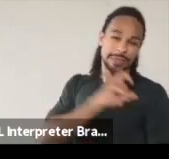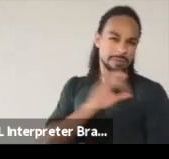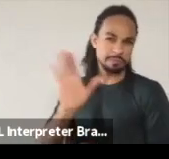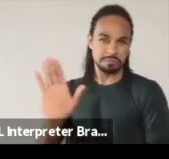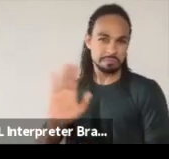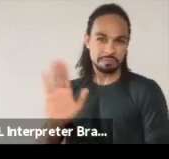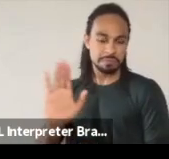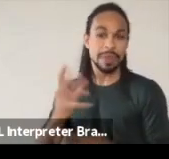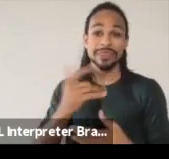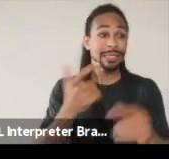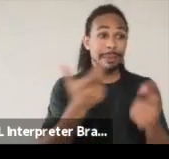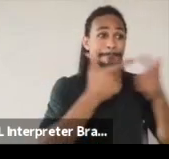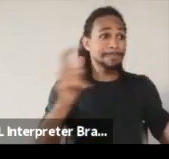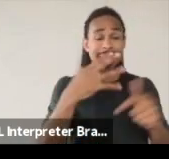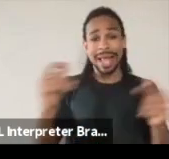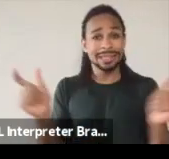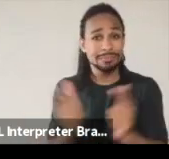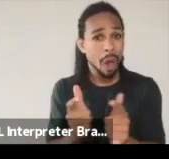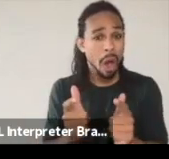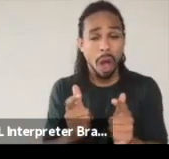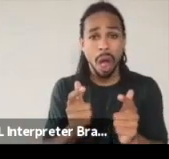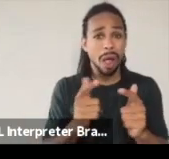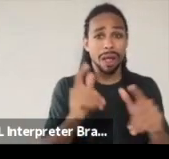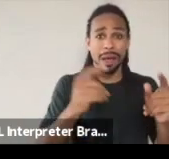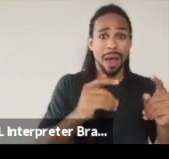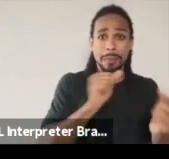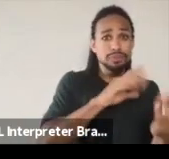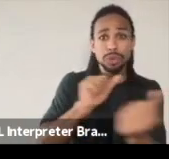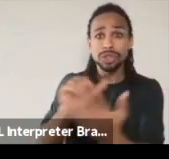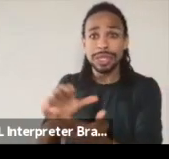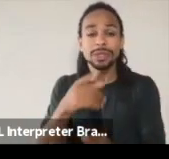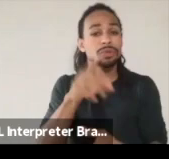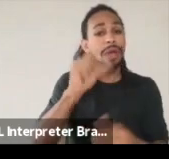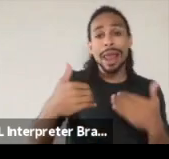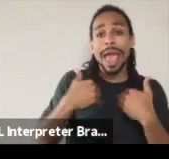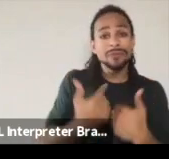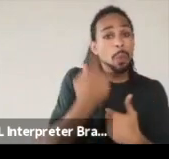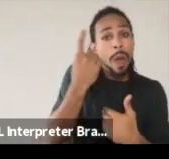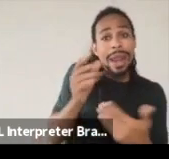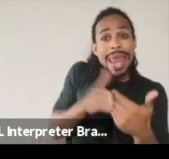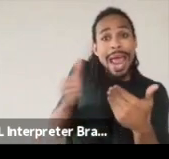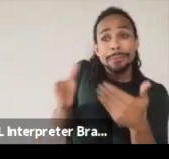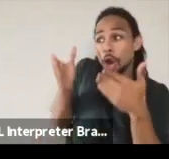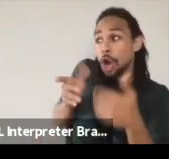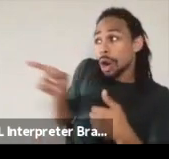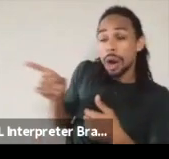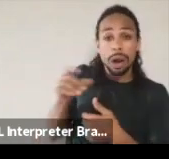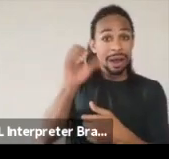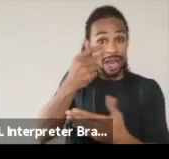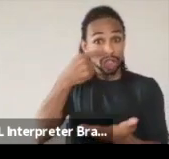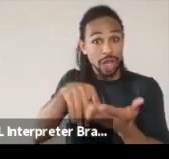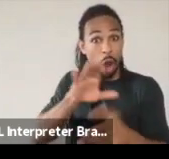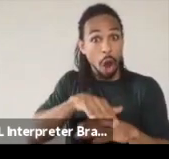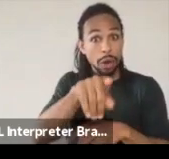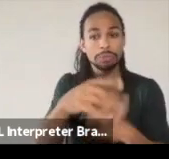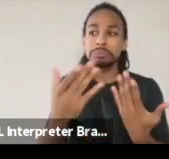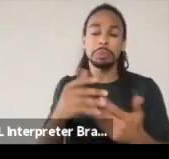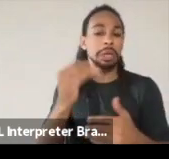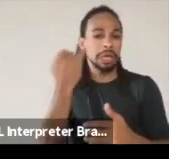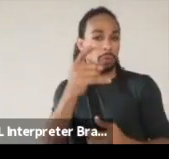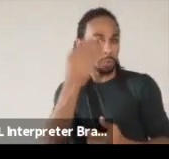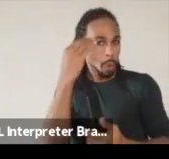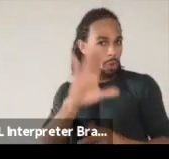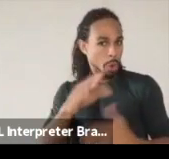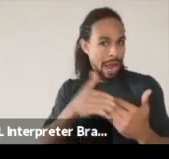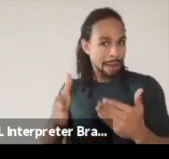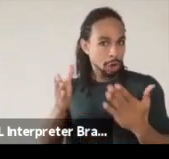Amita's story, having a neighbor who comes to check on you, right? Do you know your neighbors, right? So like making sure that you